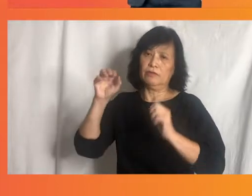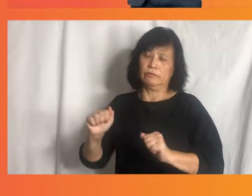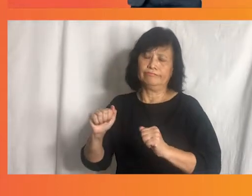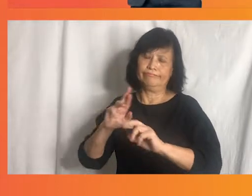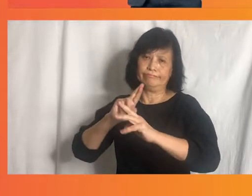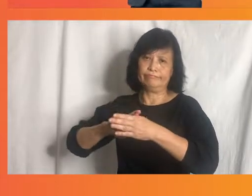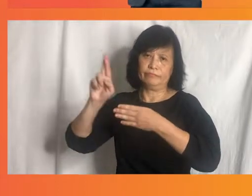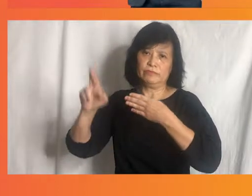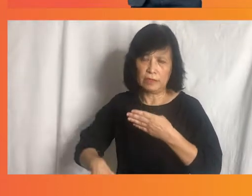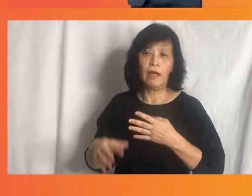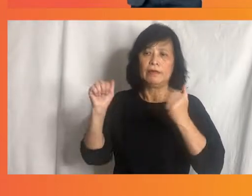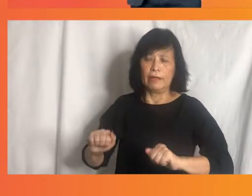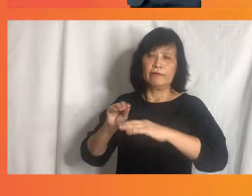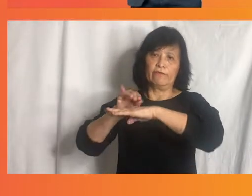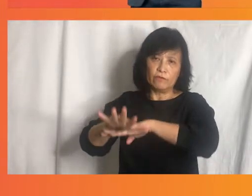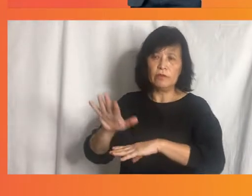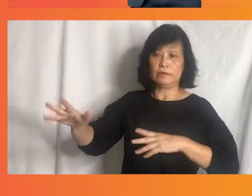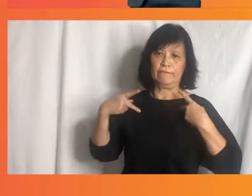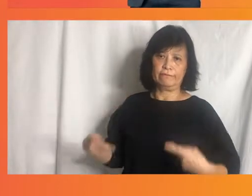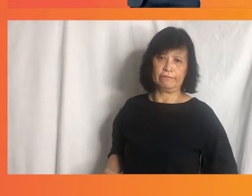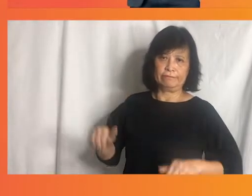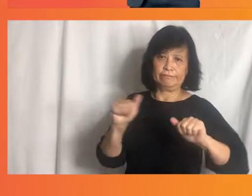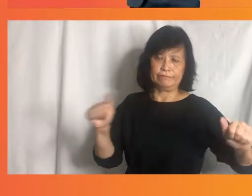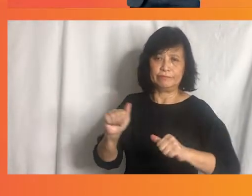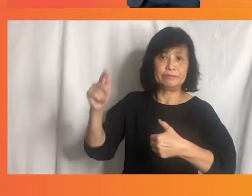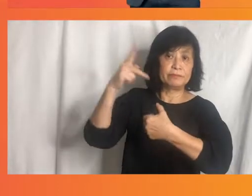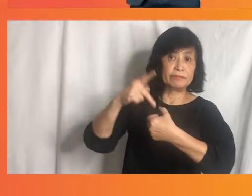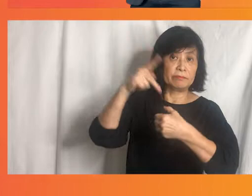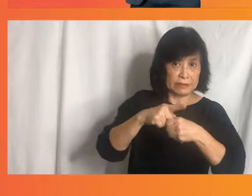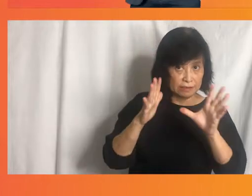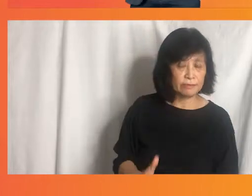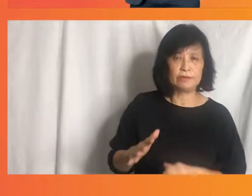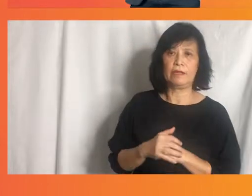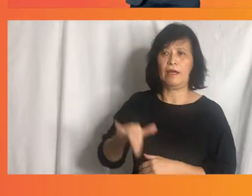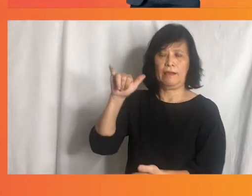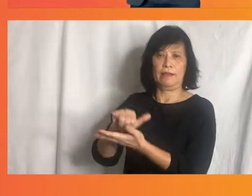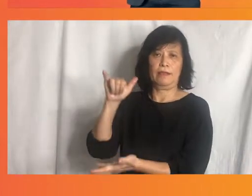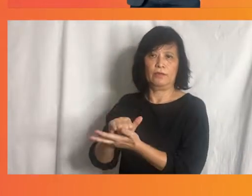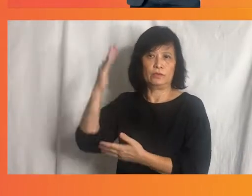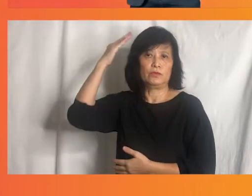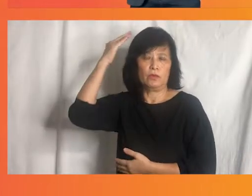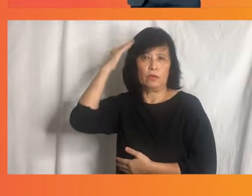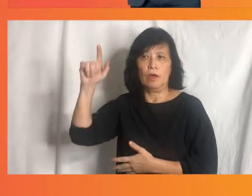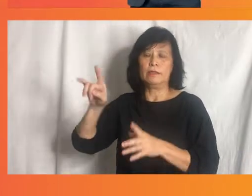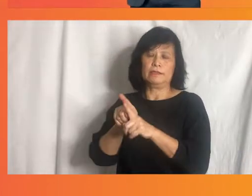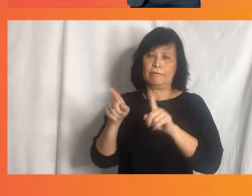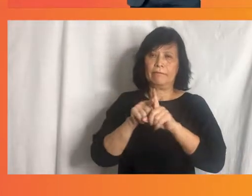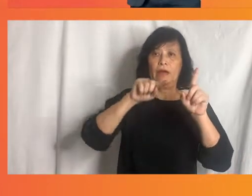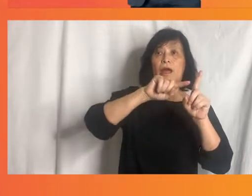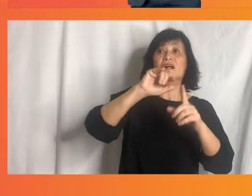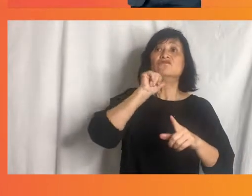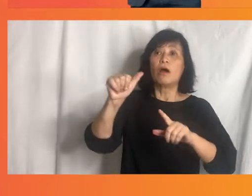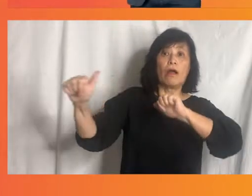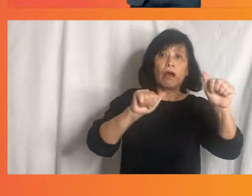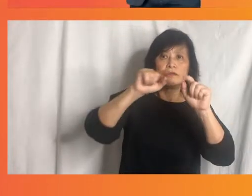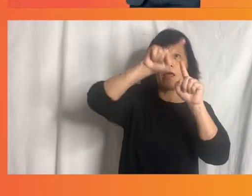can influence subsequent physical activity participation. This is what we know of as a vicious cycle of inactivity and